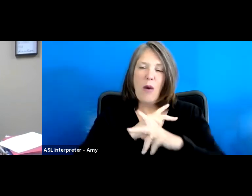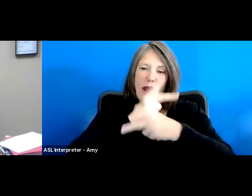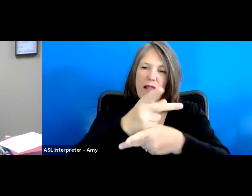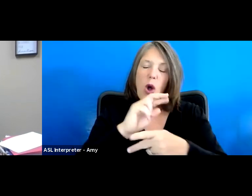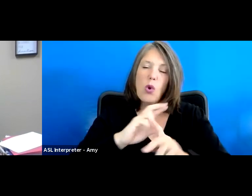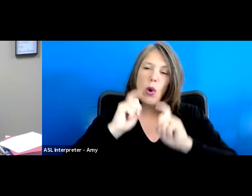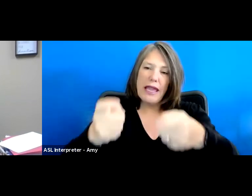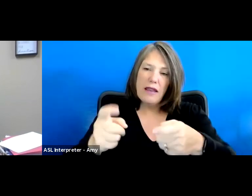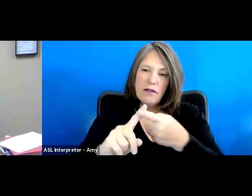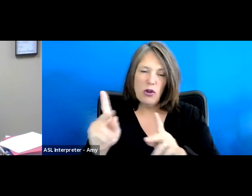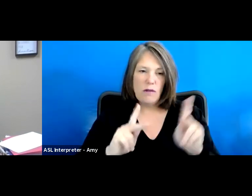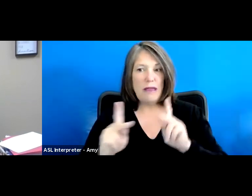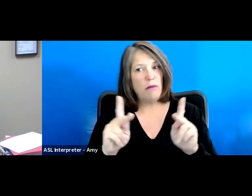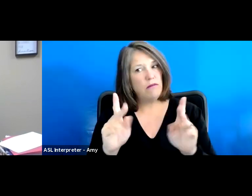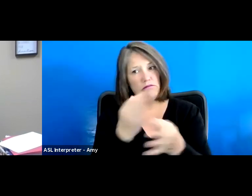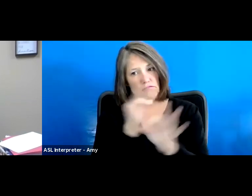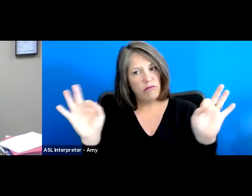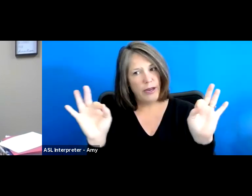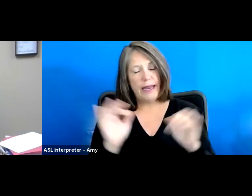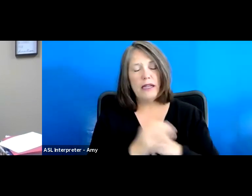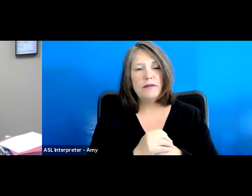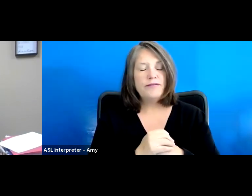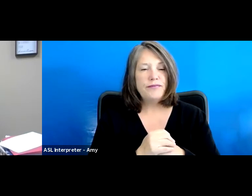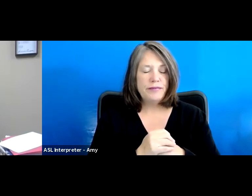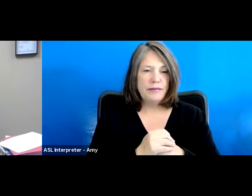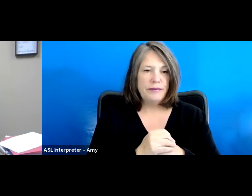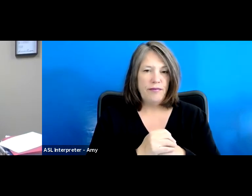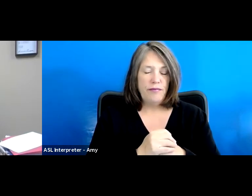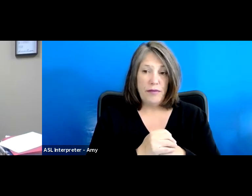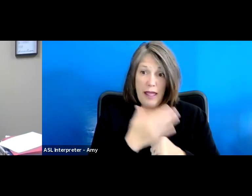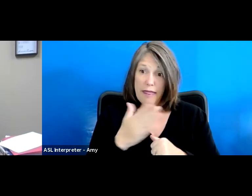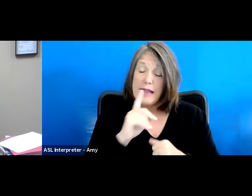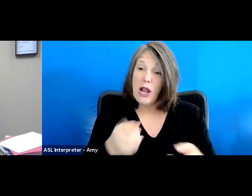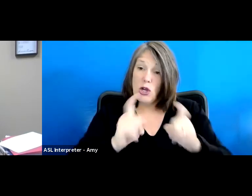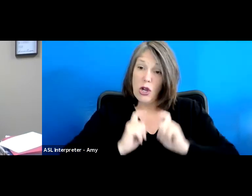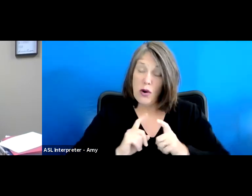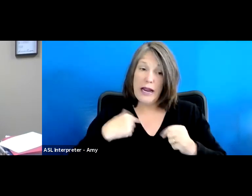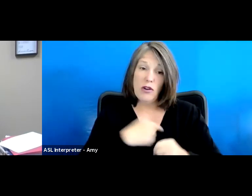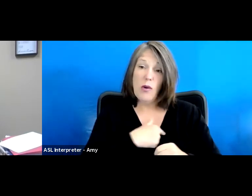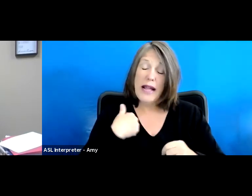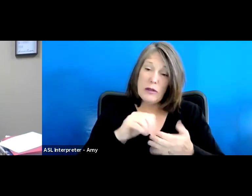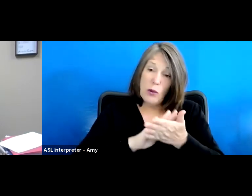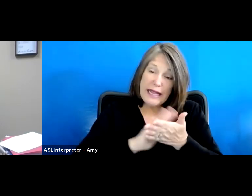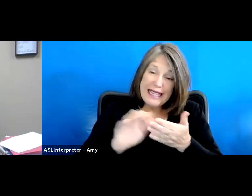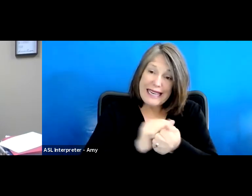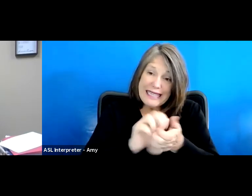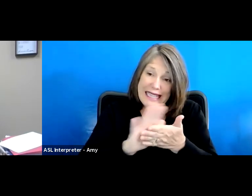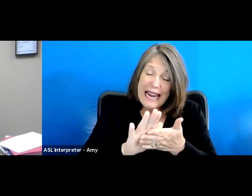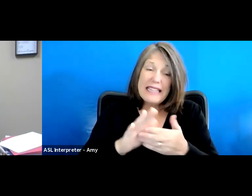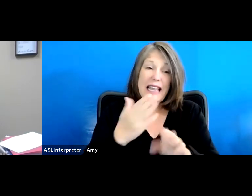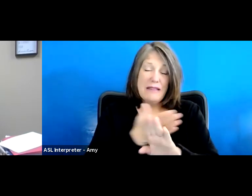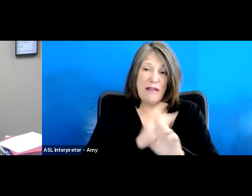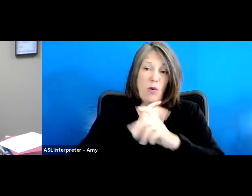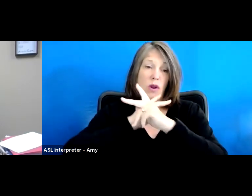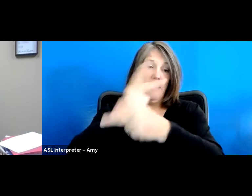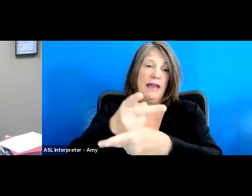gift to individuals free of charge. The items are donated to us and we clean and sanitize them before lending them